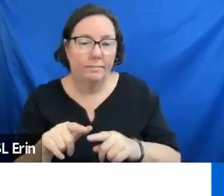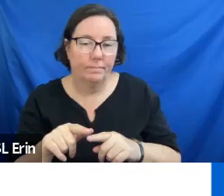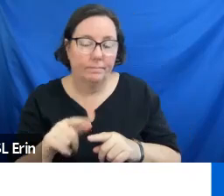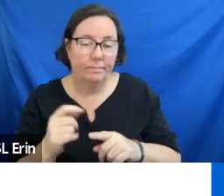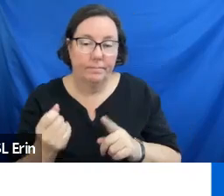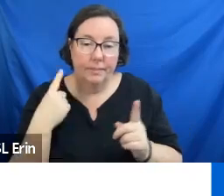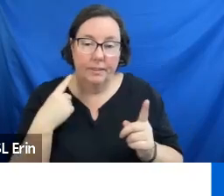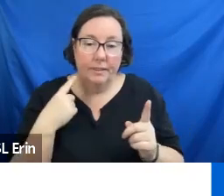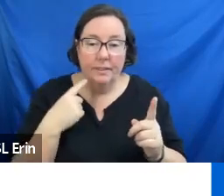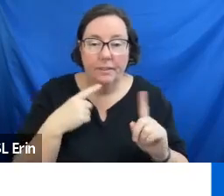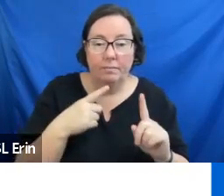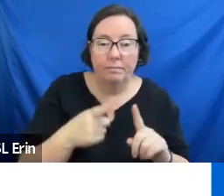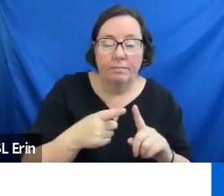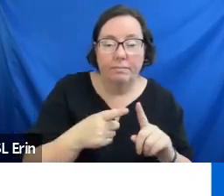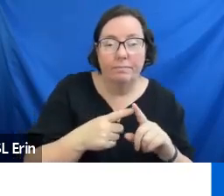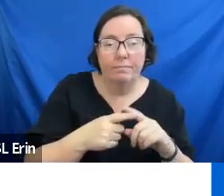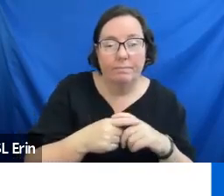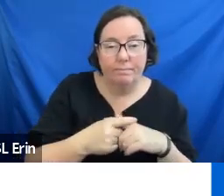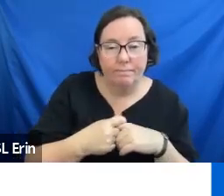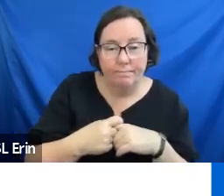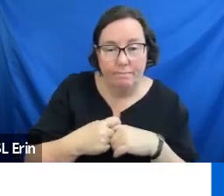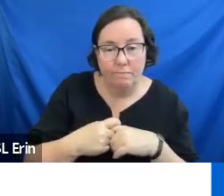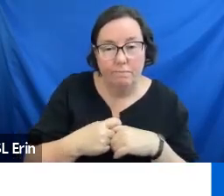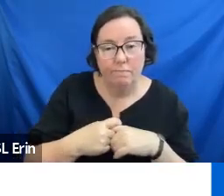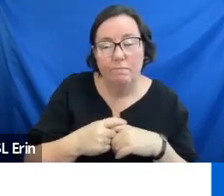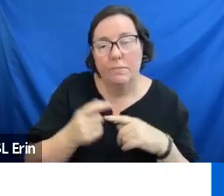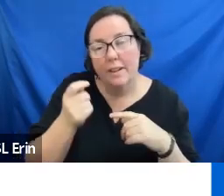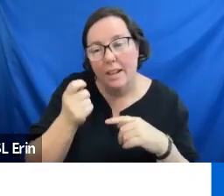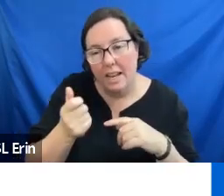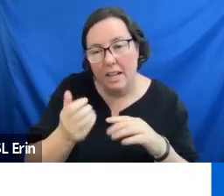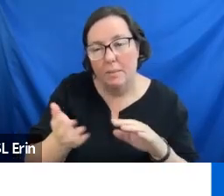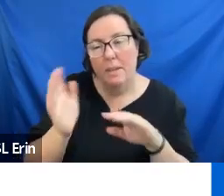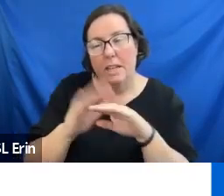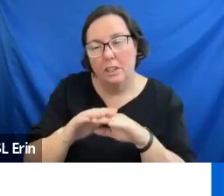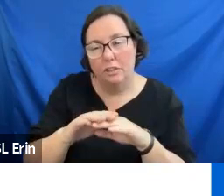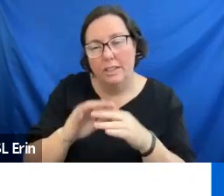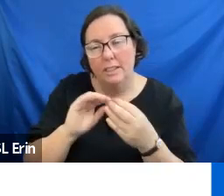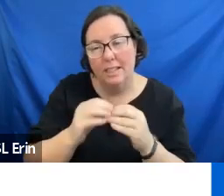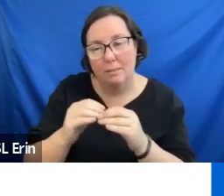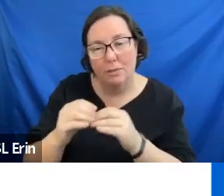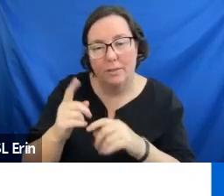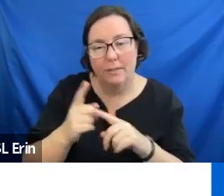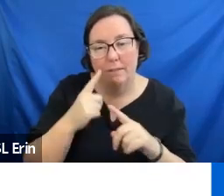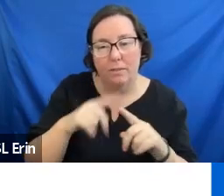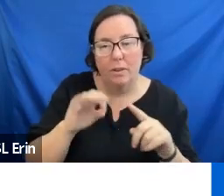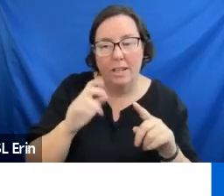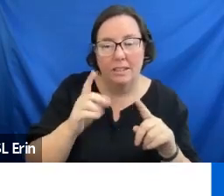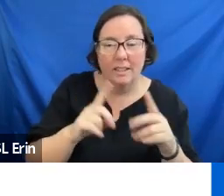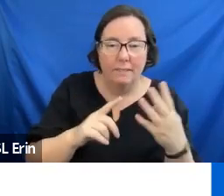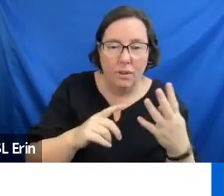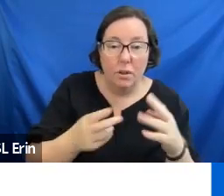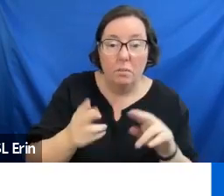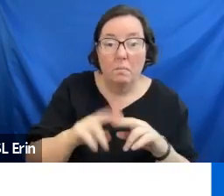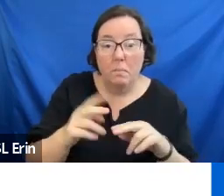you'll see that there is a slight increase numerically for ELD level 4, but if